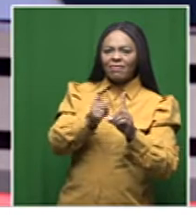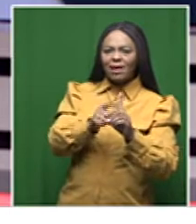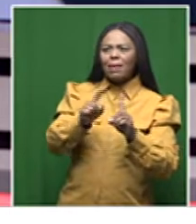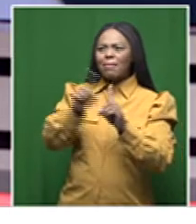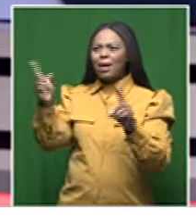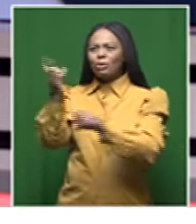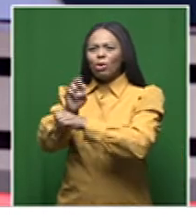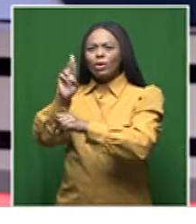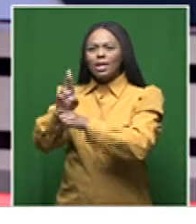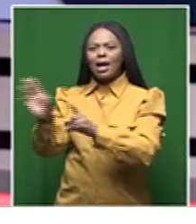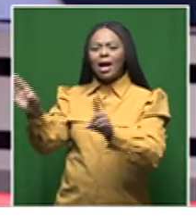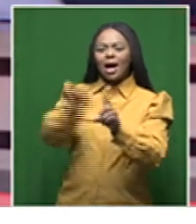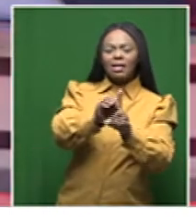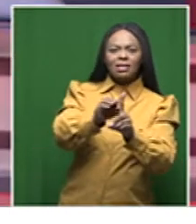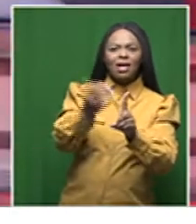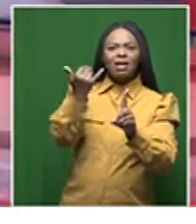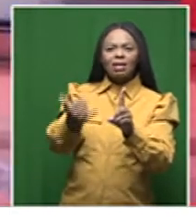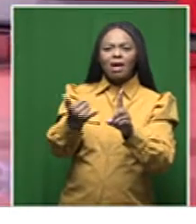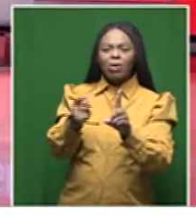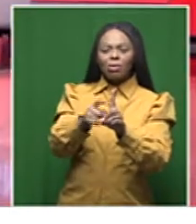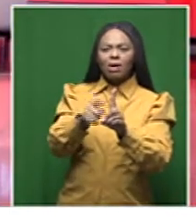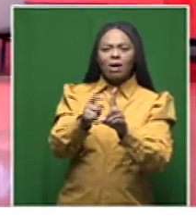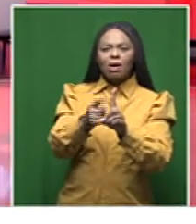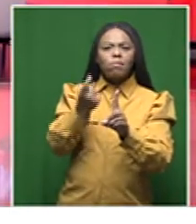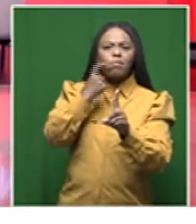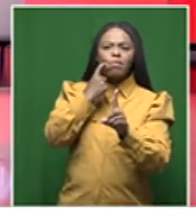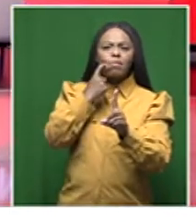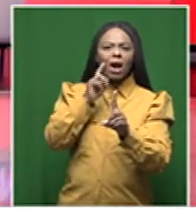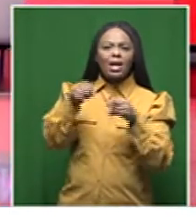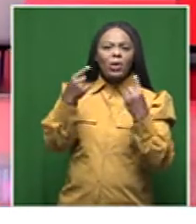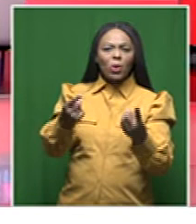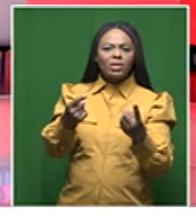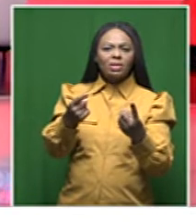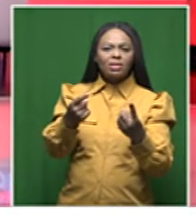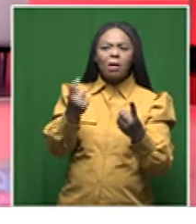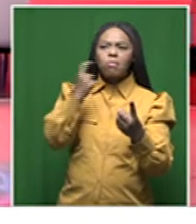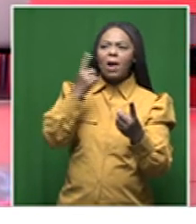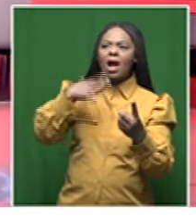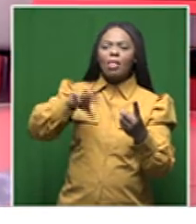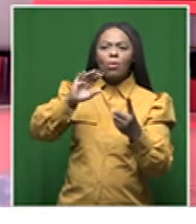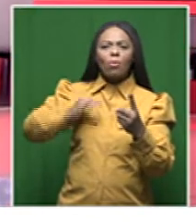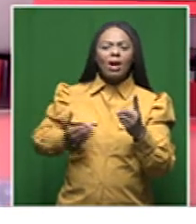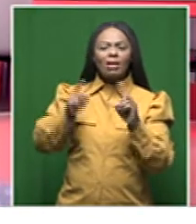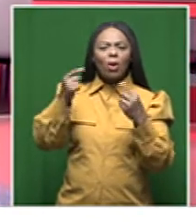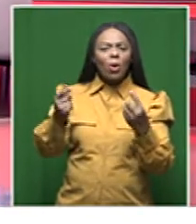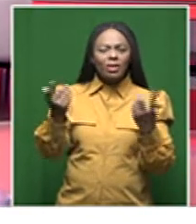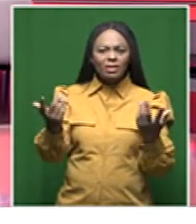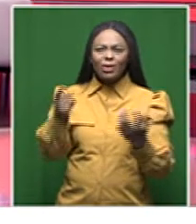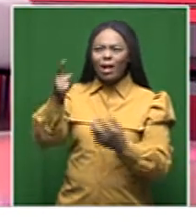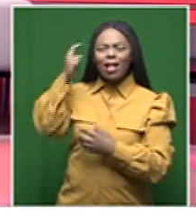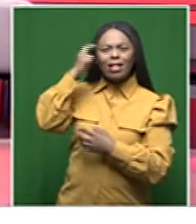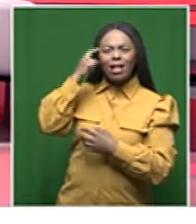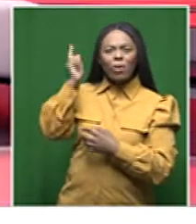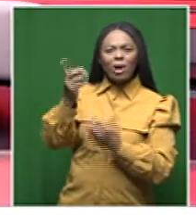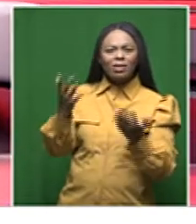you're not or unable to have kids because of A, B, C, D, that raised a lot of questions. So at that point in time, what were the thoughts that were going through your mind with